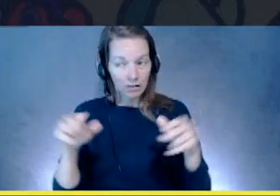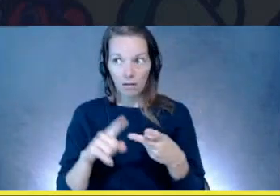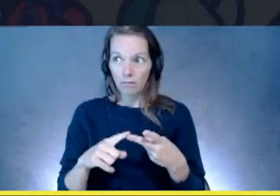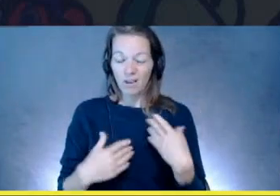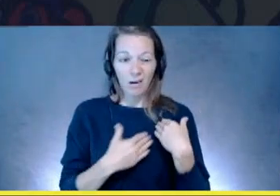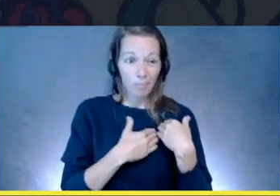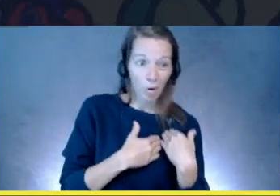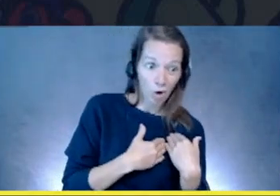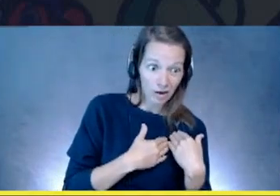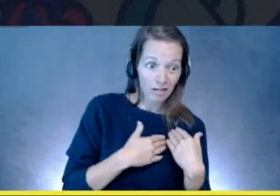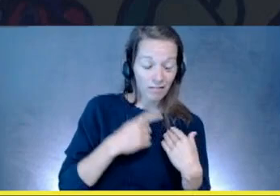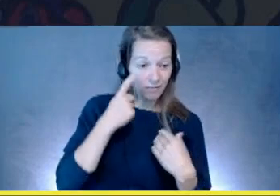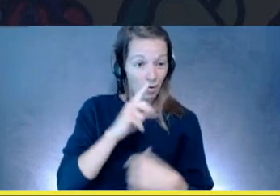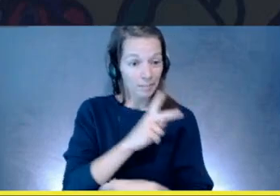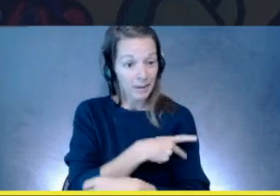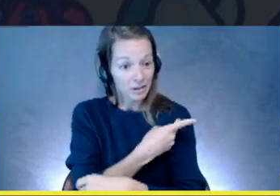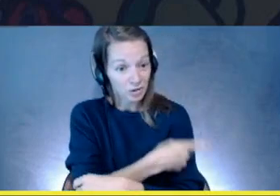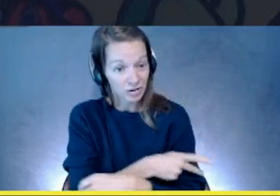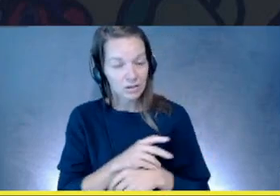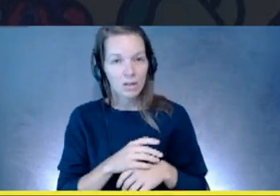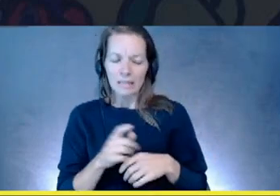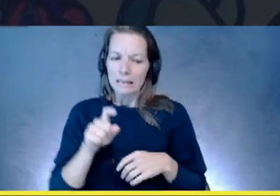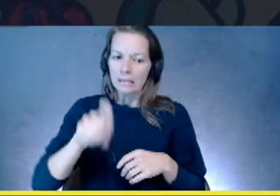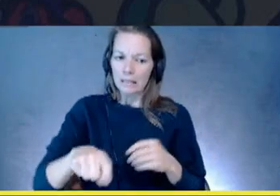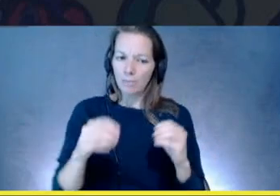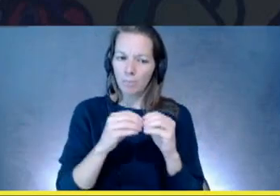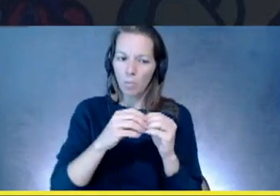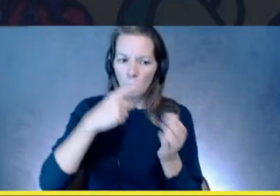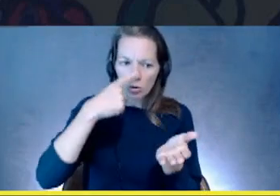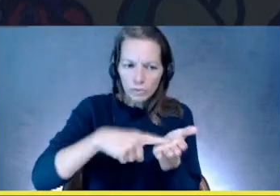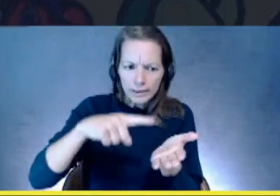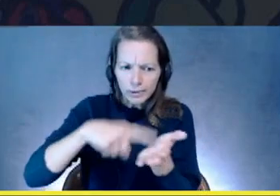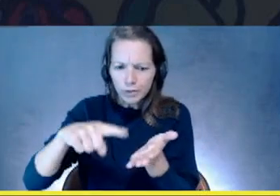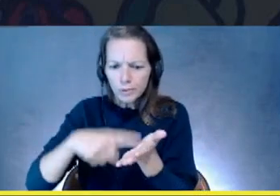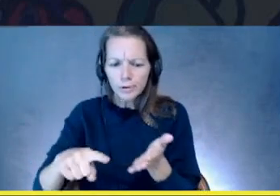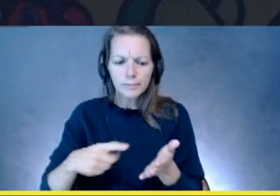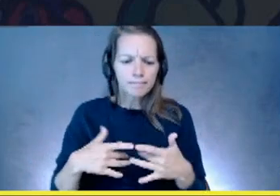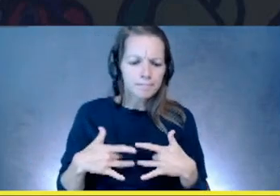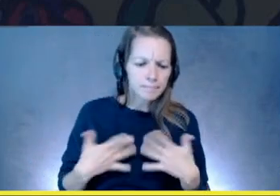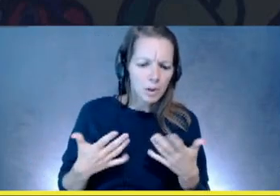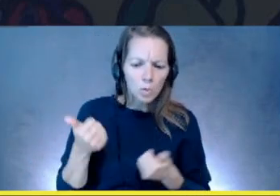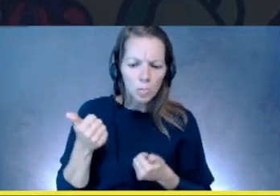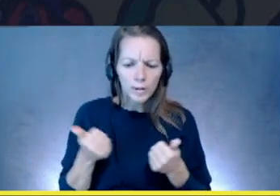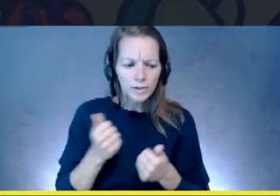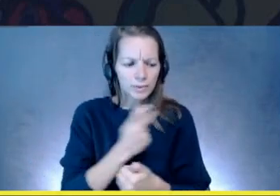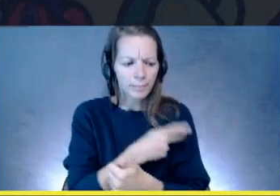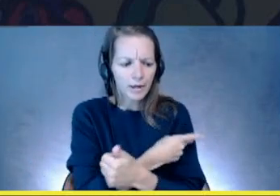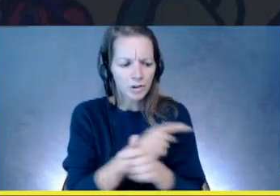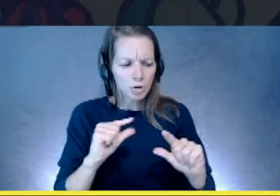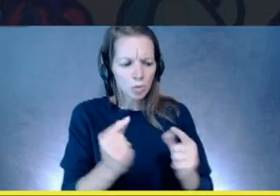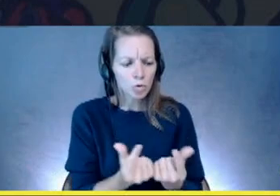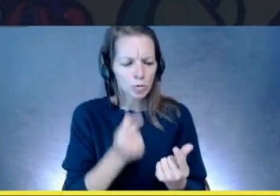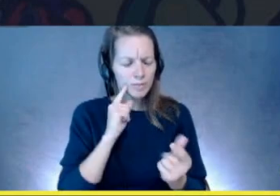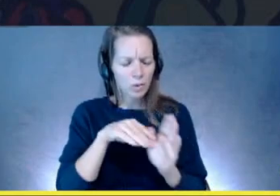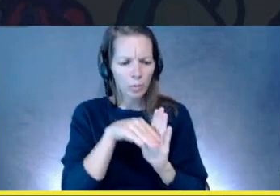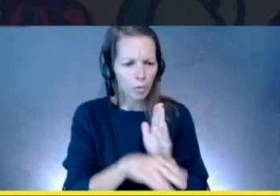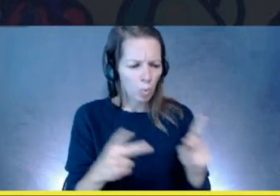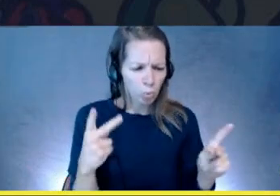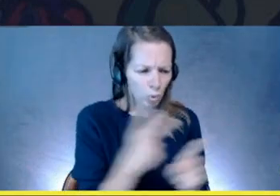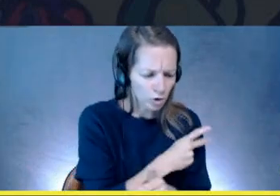think more research really is needed to understand what are the patient groups that suffer most from patient safety events.